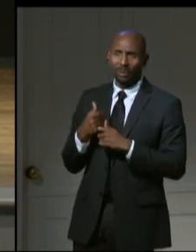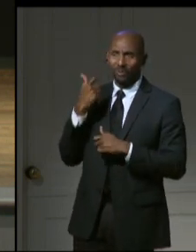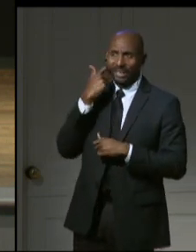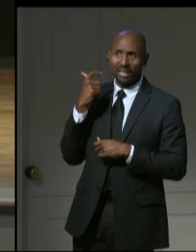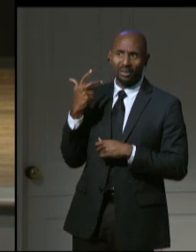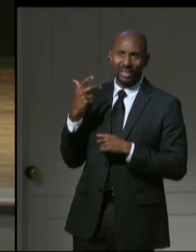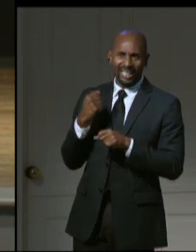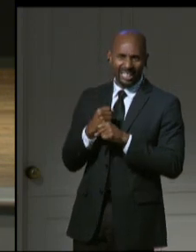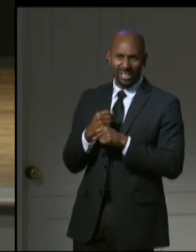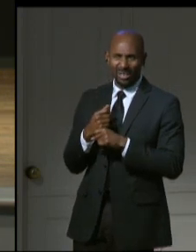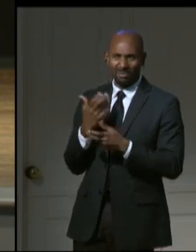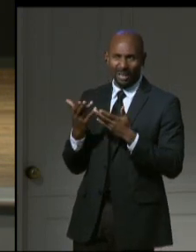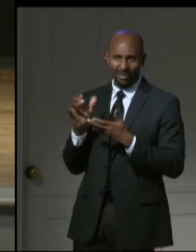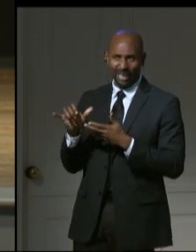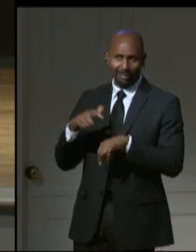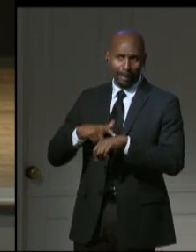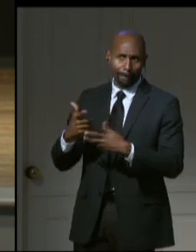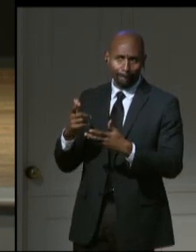extent.